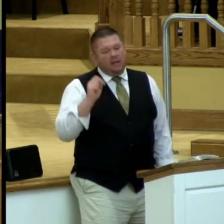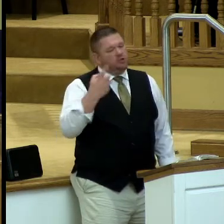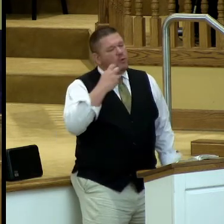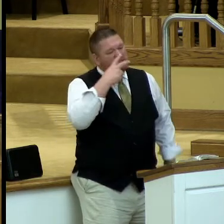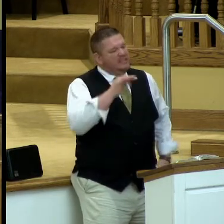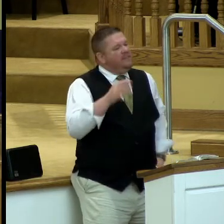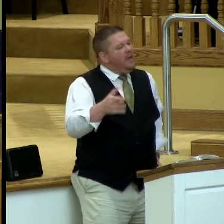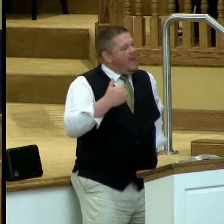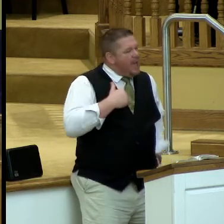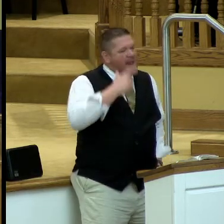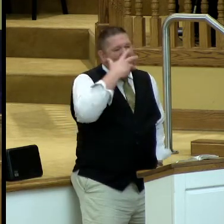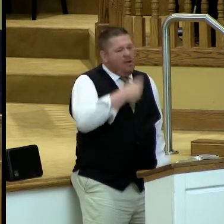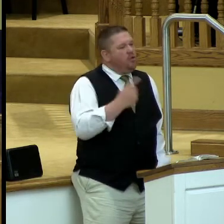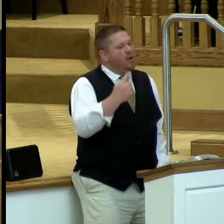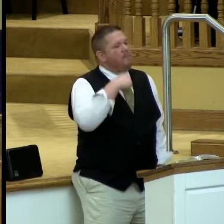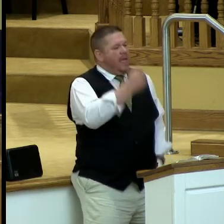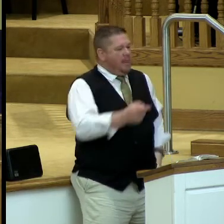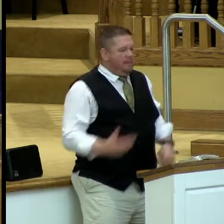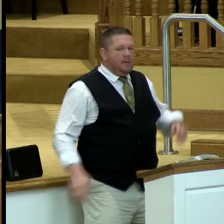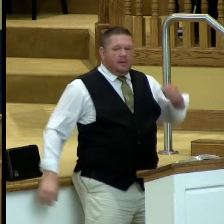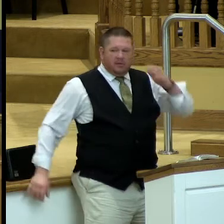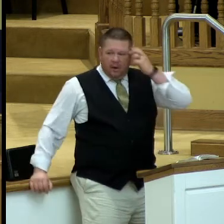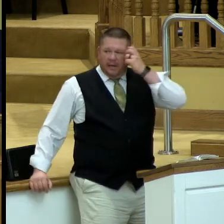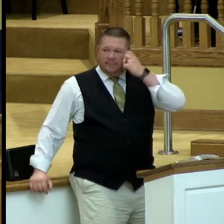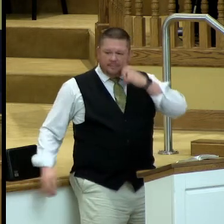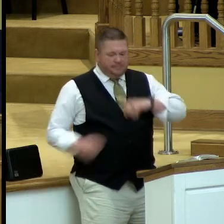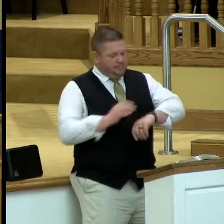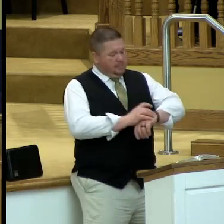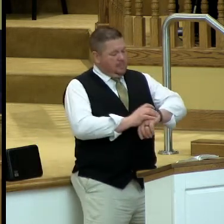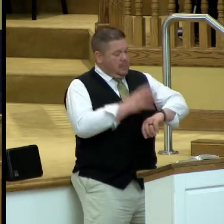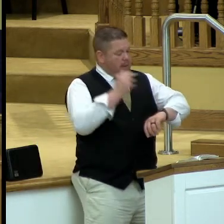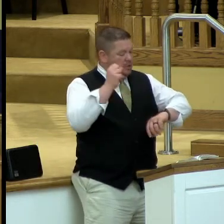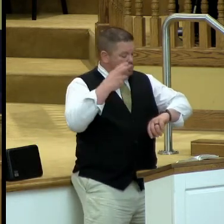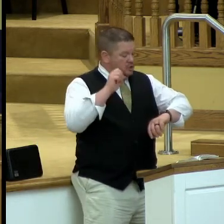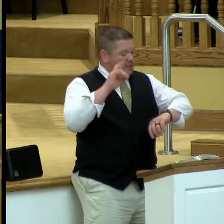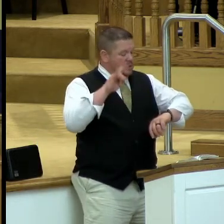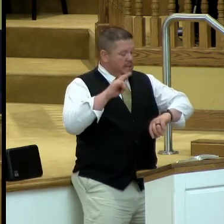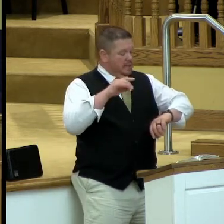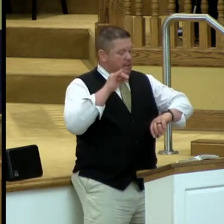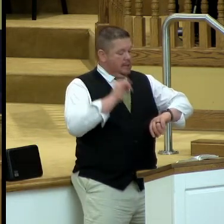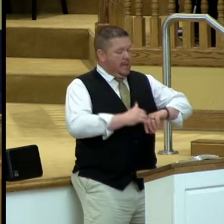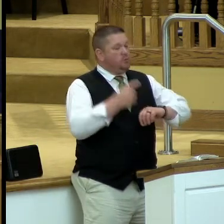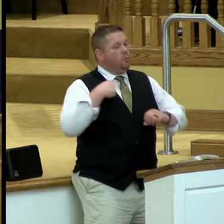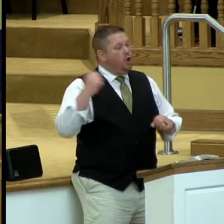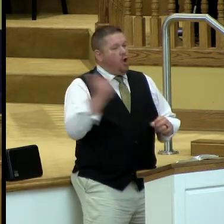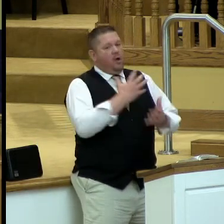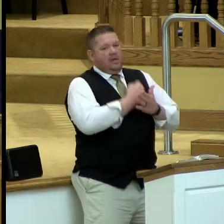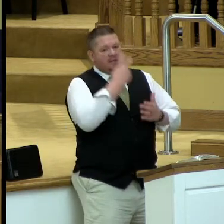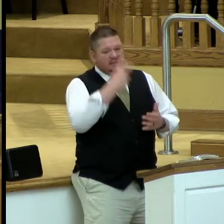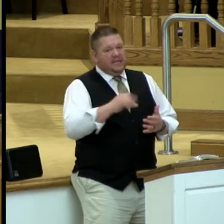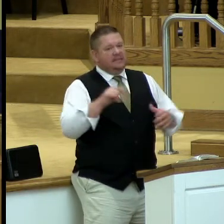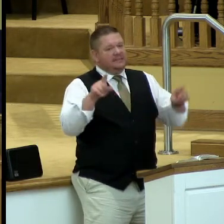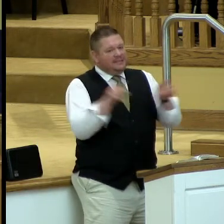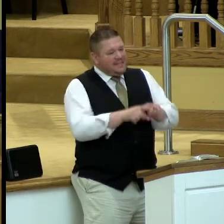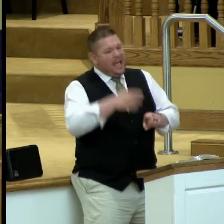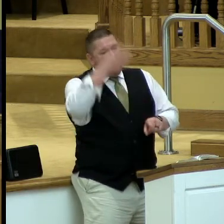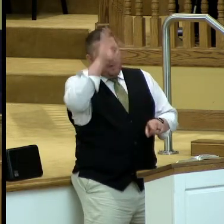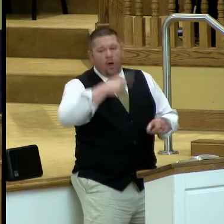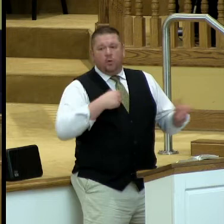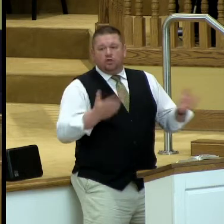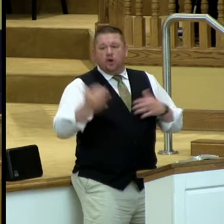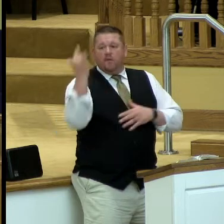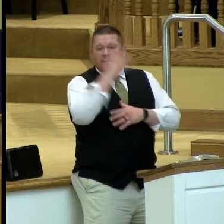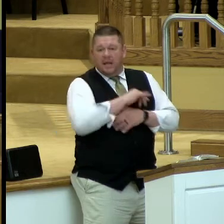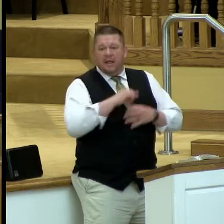He just wanted to see if she had the faith to come and tell him. And she did. That's what we all get to see. That's the same God that we